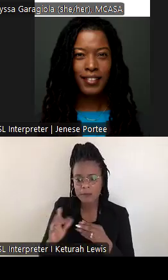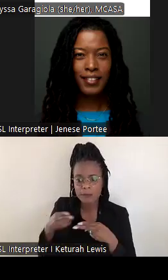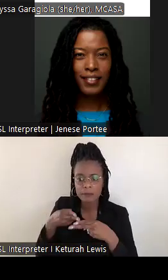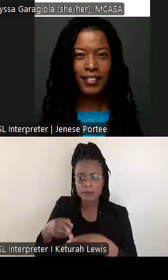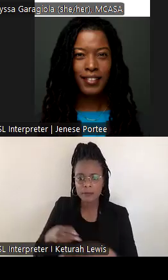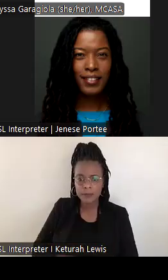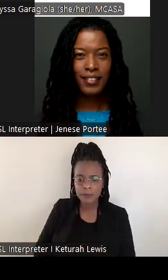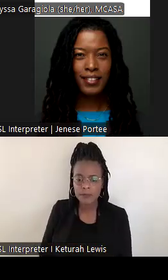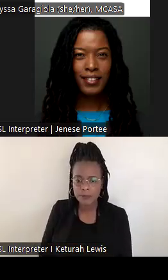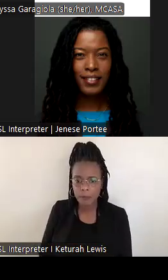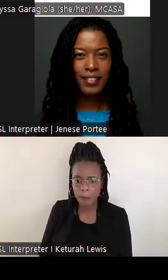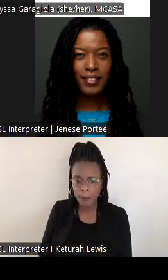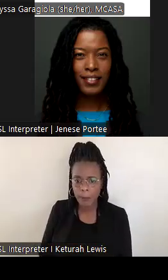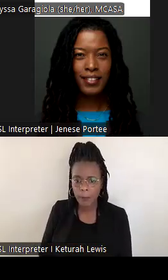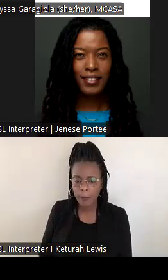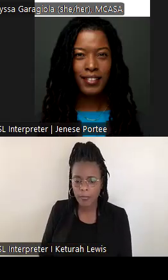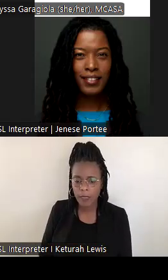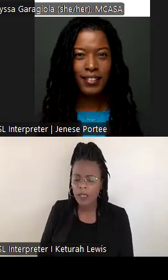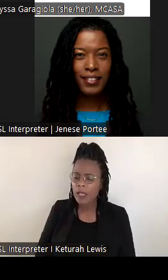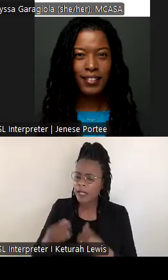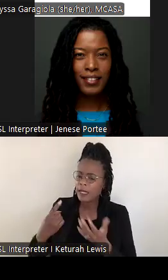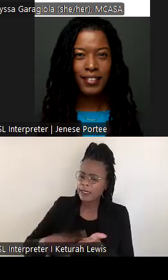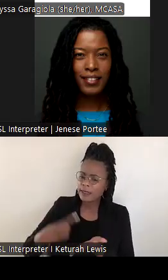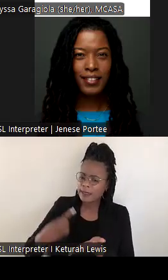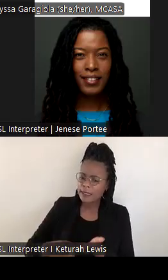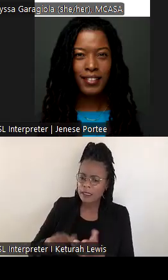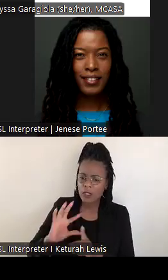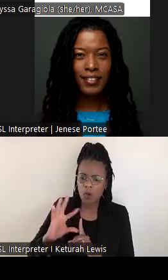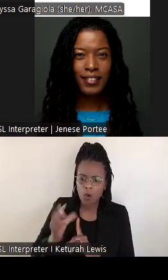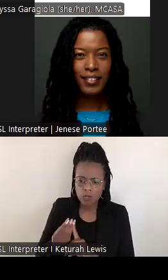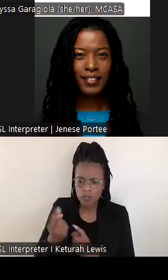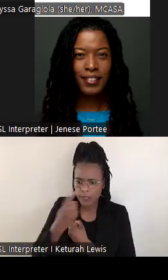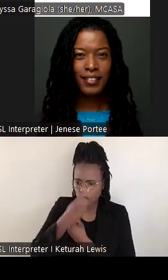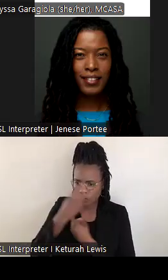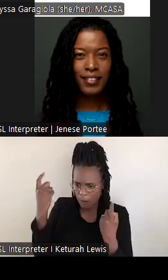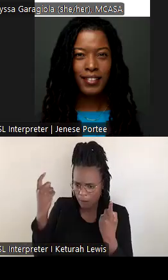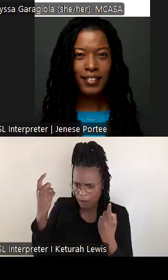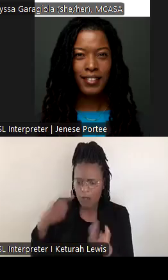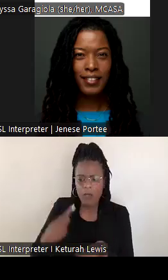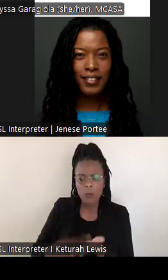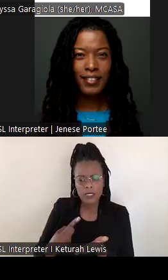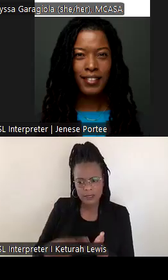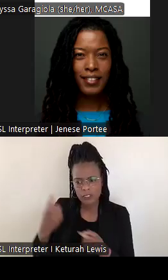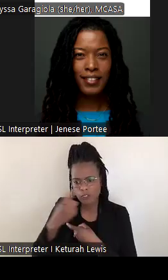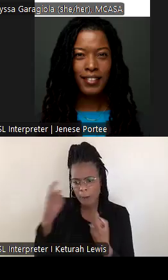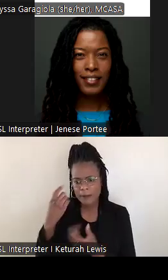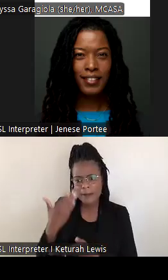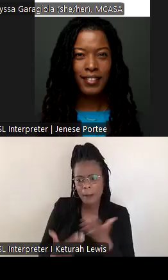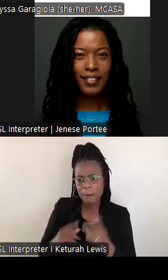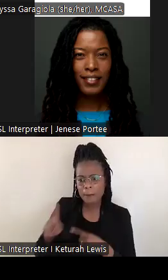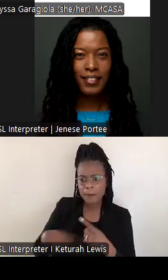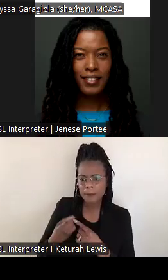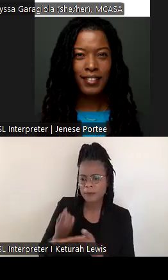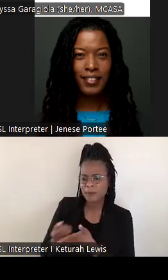population. So let's talk about culture and trauma. We talked a little bit about trauma last week, but we